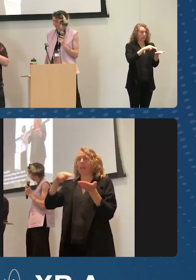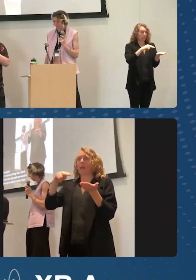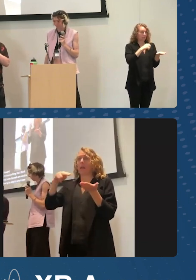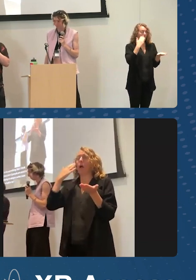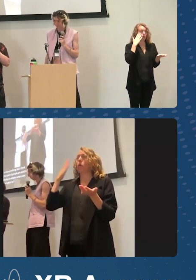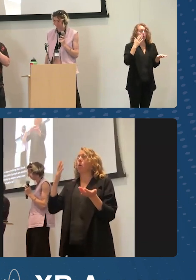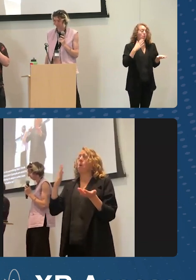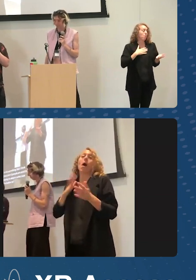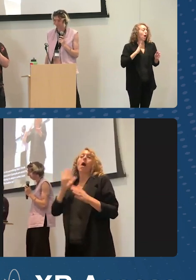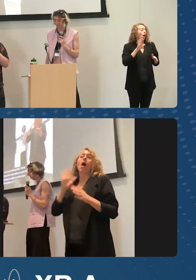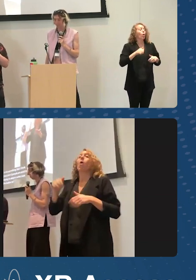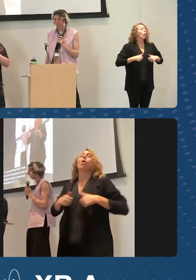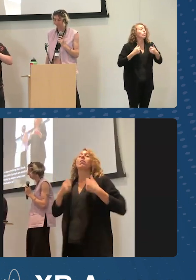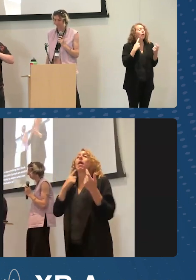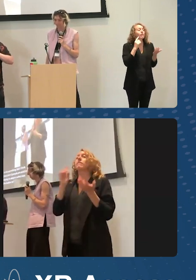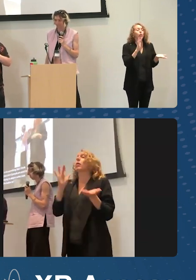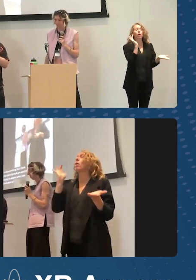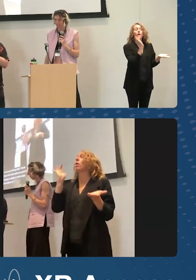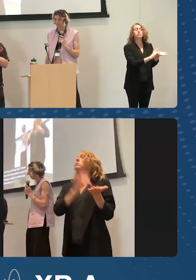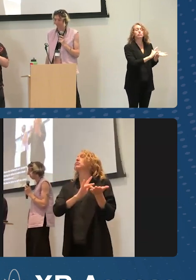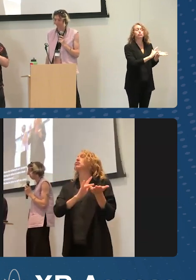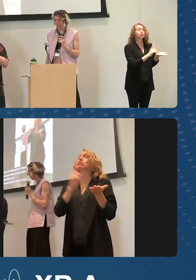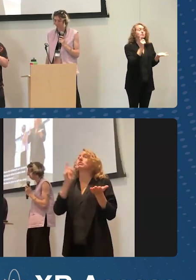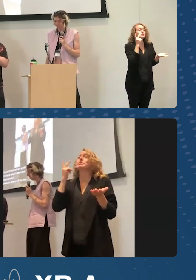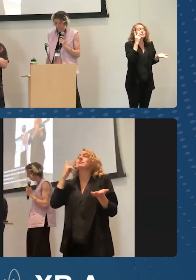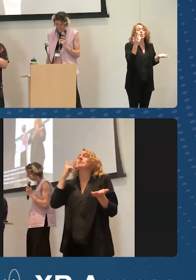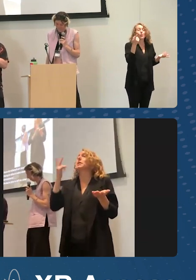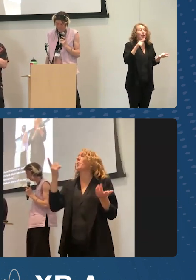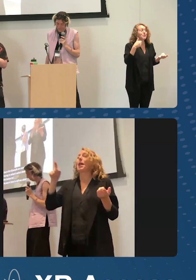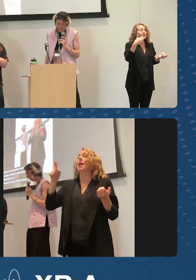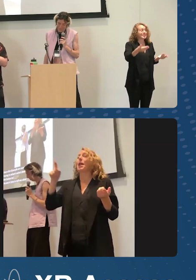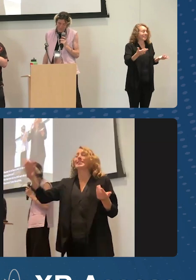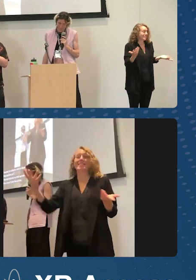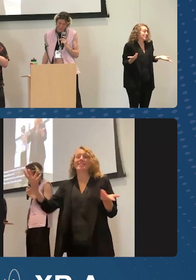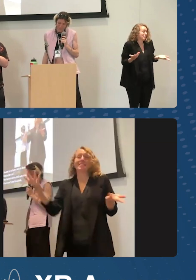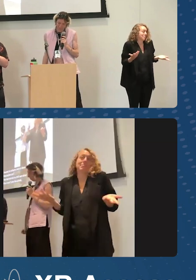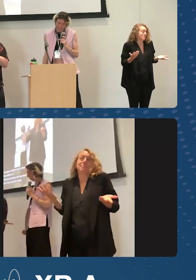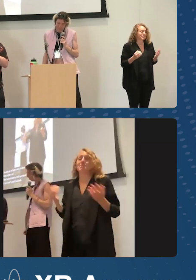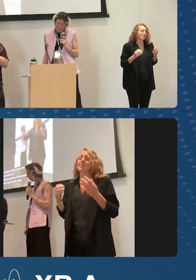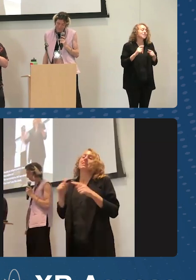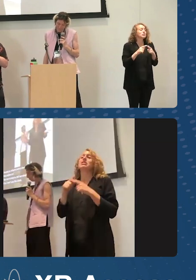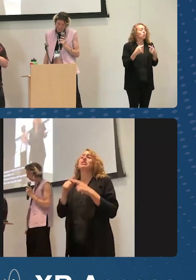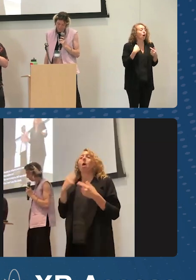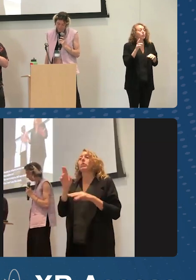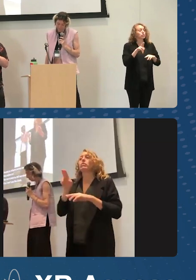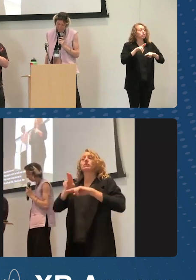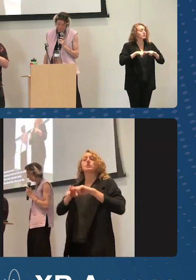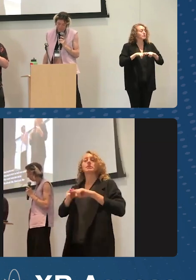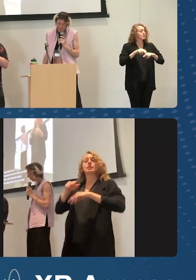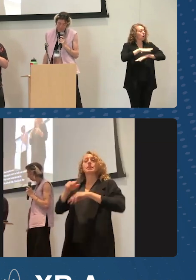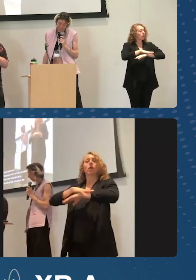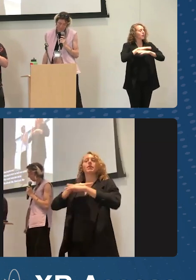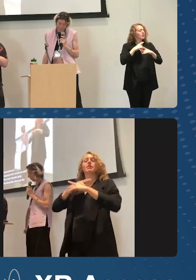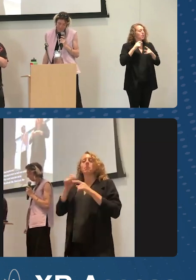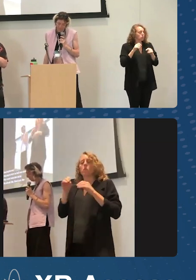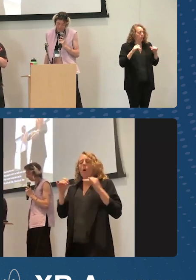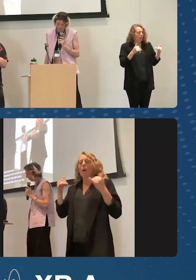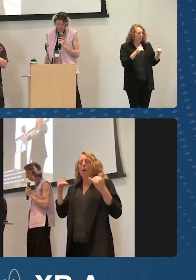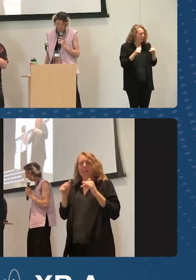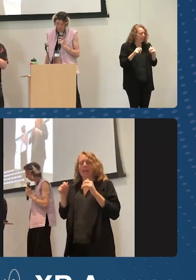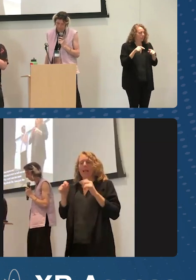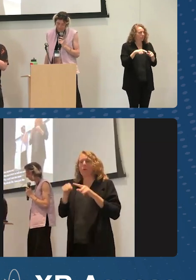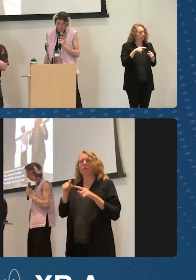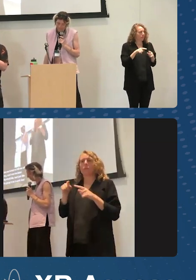like, I don't know, I'm gonna do it until I find out what it is, right? So kind of sitting down at the table and messing around with this art piece,